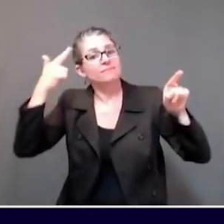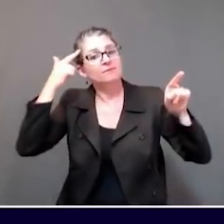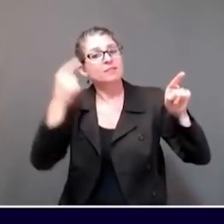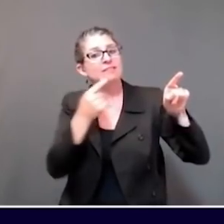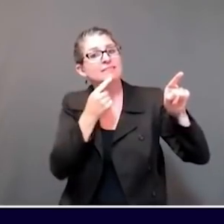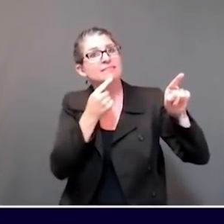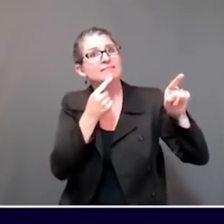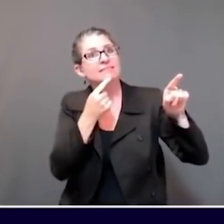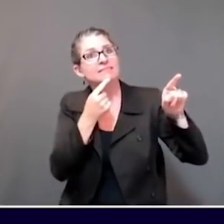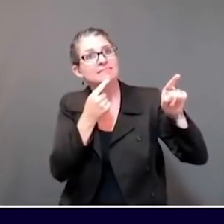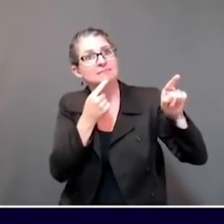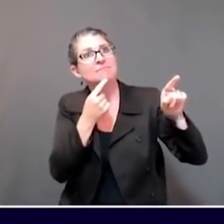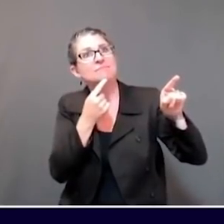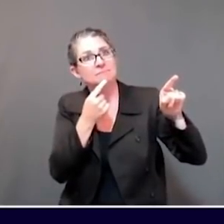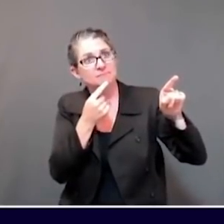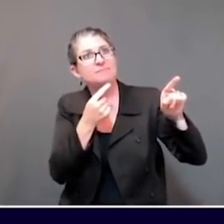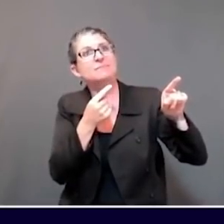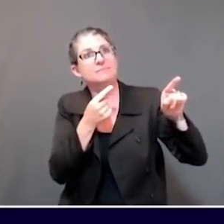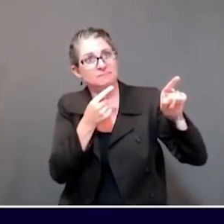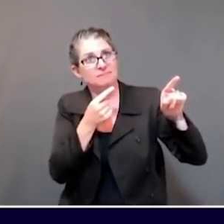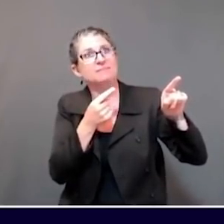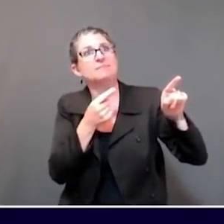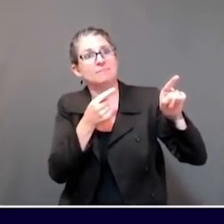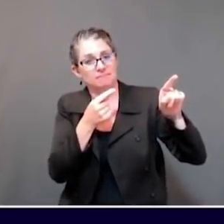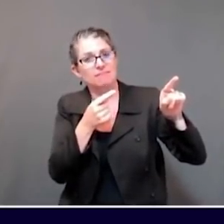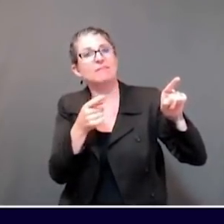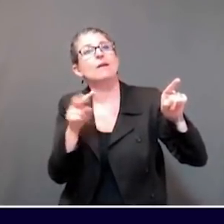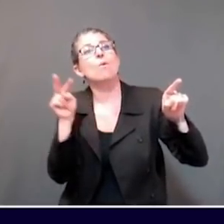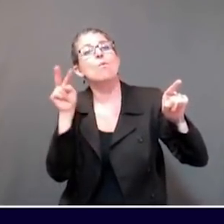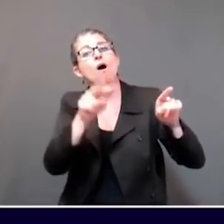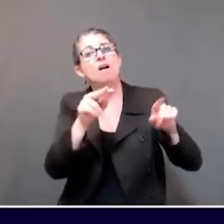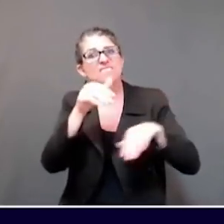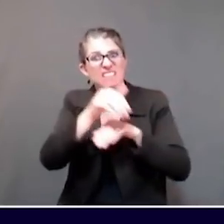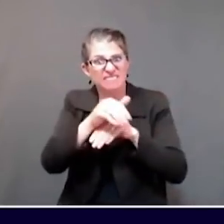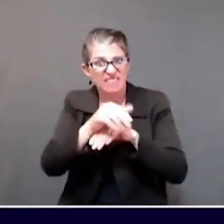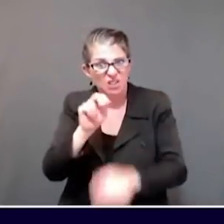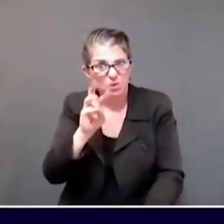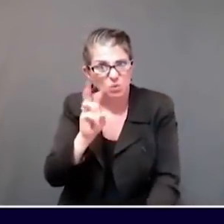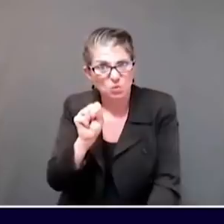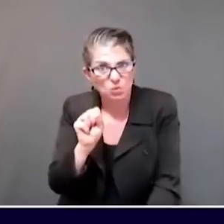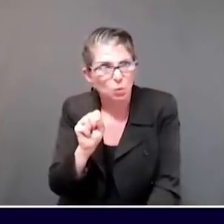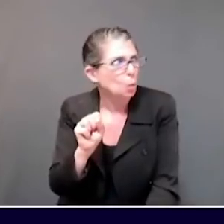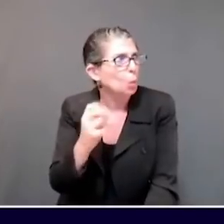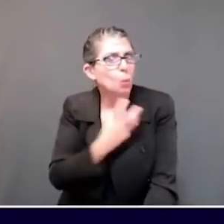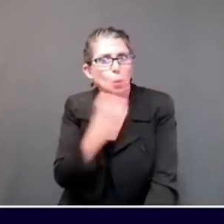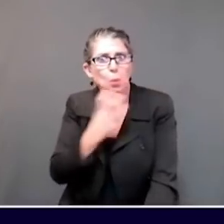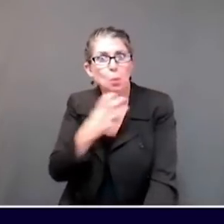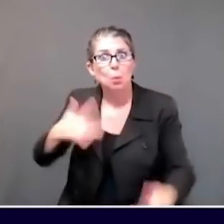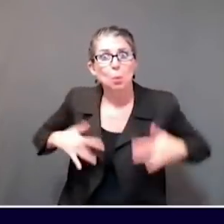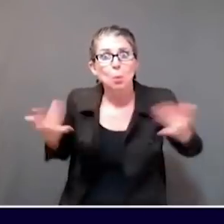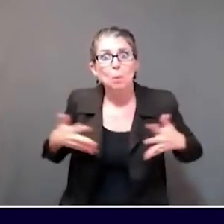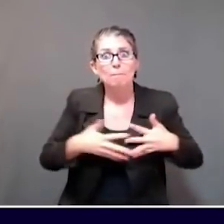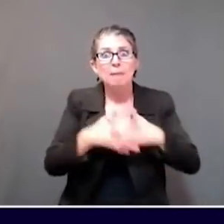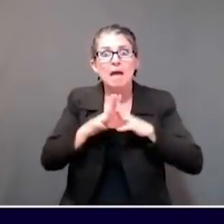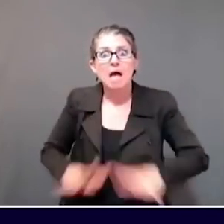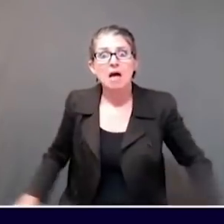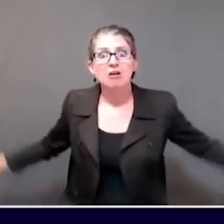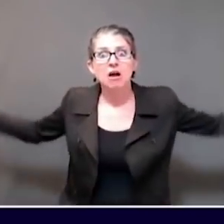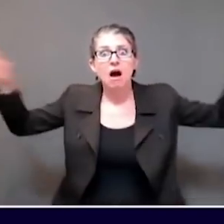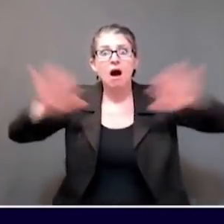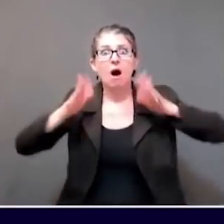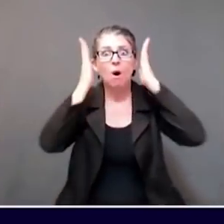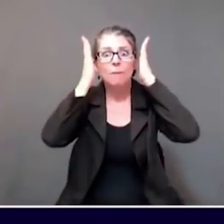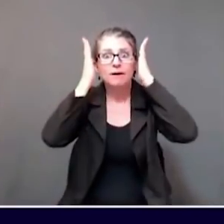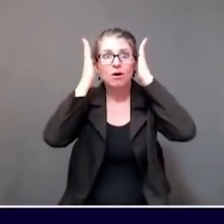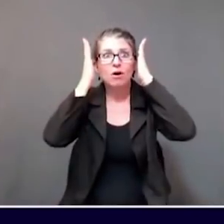become numb to statistics. We see that in a number of areas, but these are so volatile. And watch